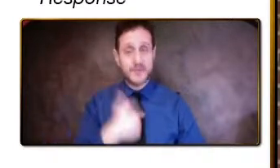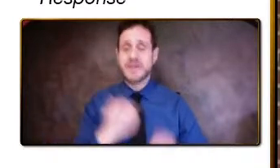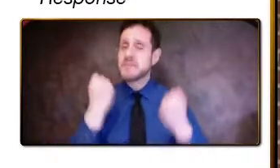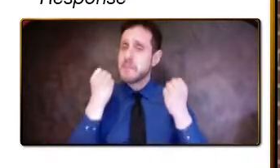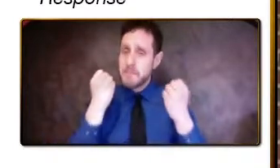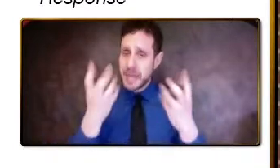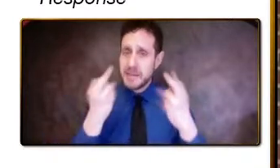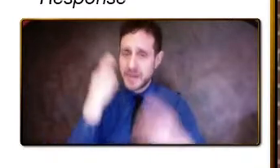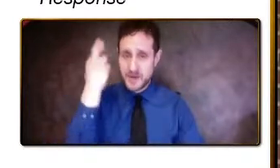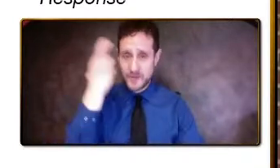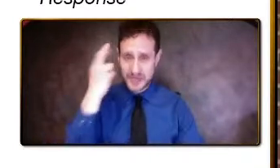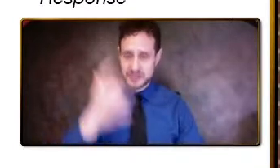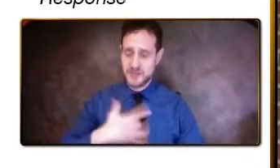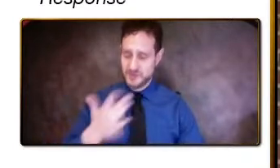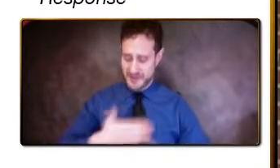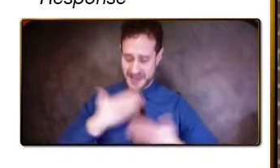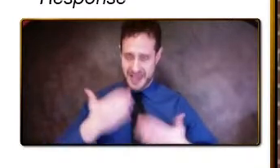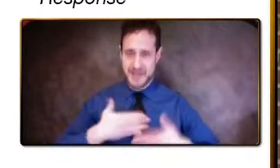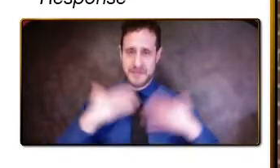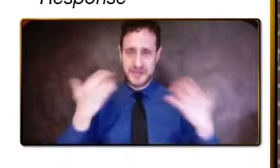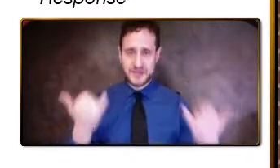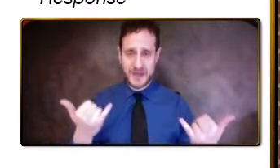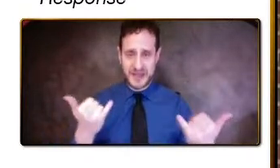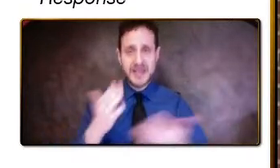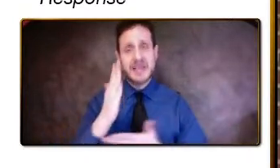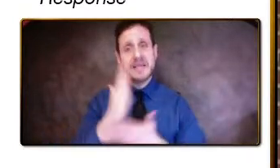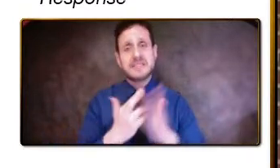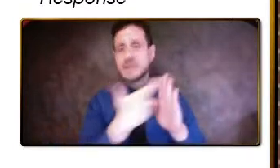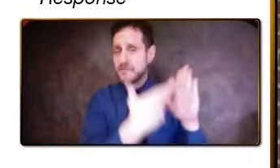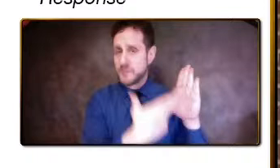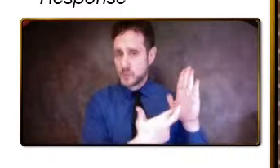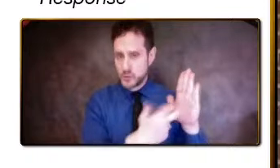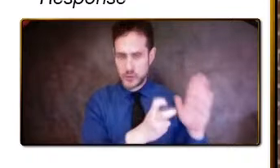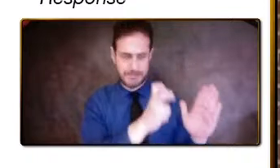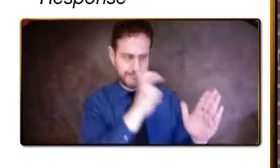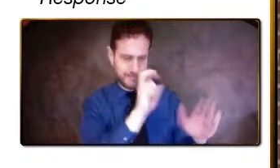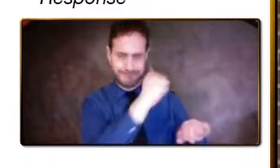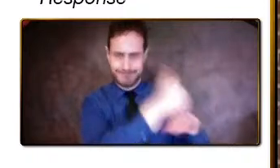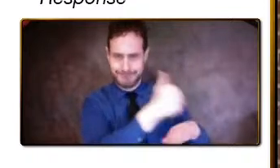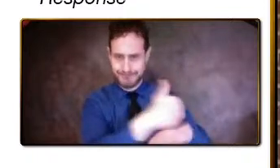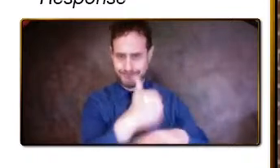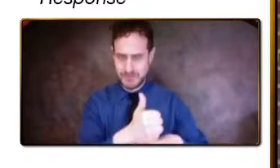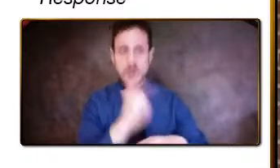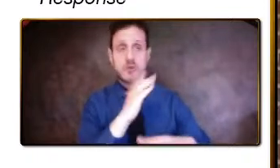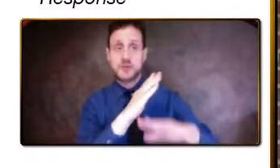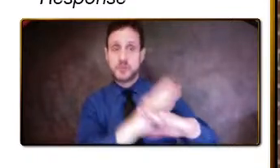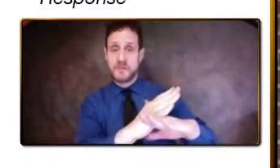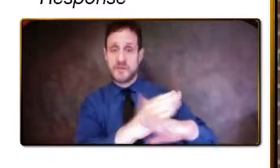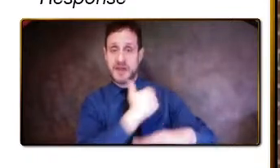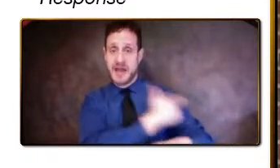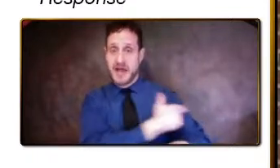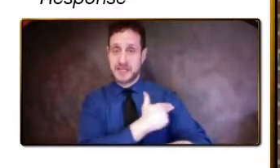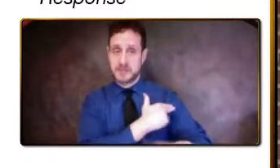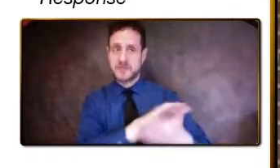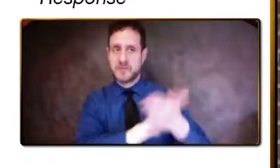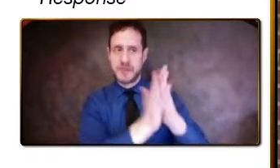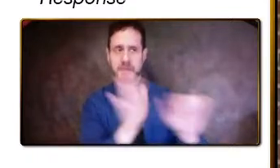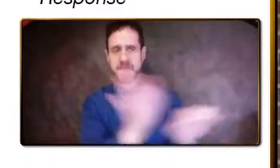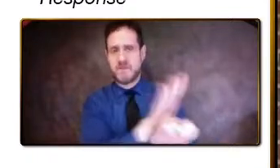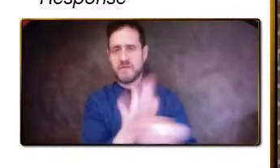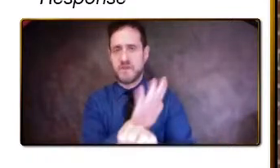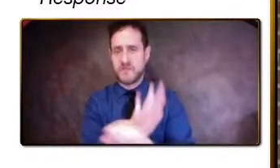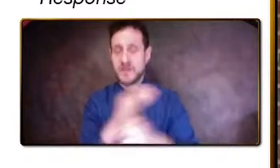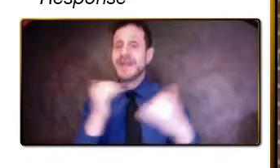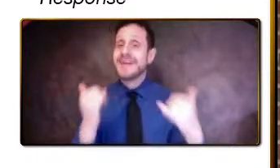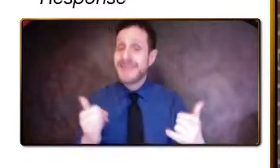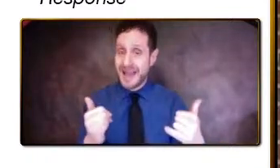happy today. Some of the mitigations that we needed to put in place to prevent our hospitals from being overrun can now be rolled back in